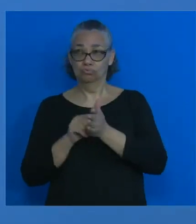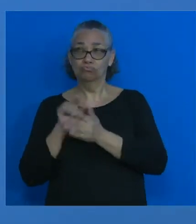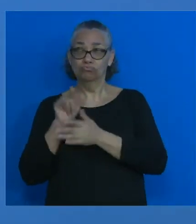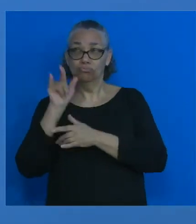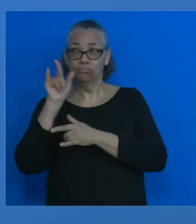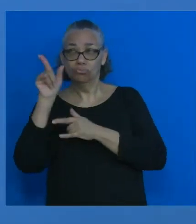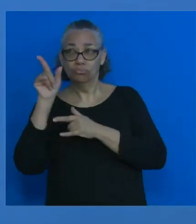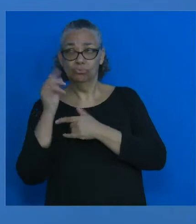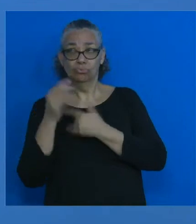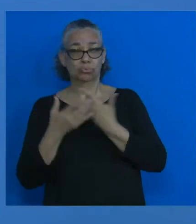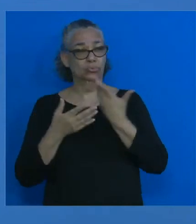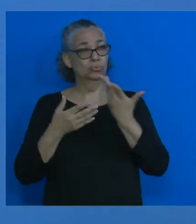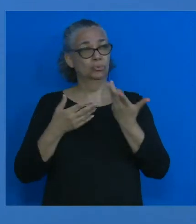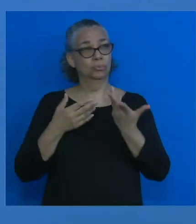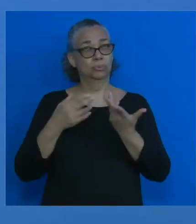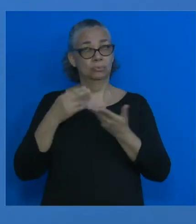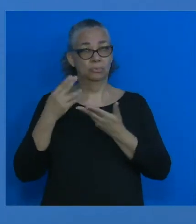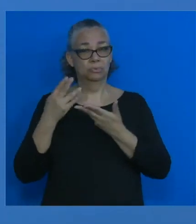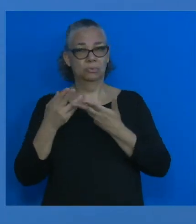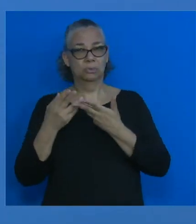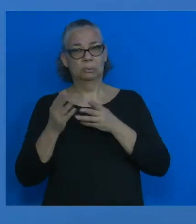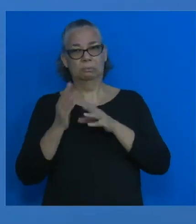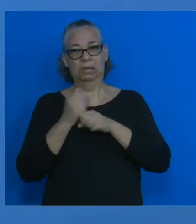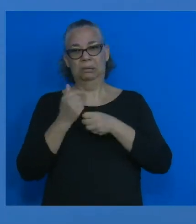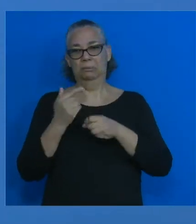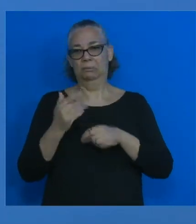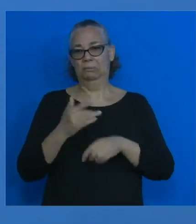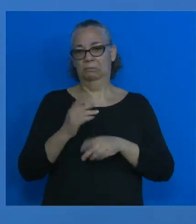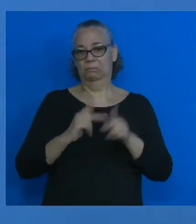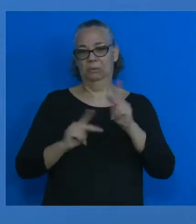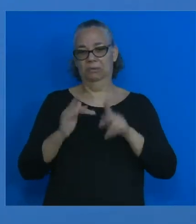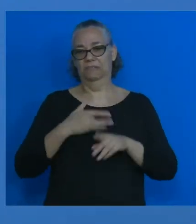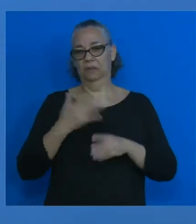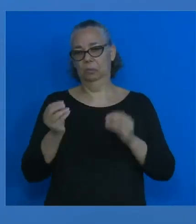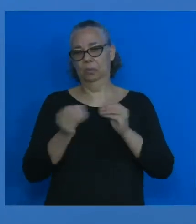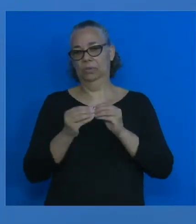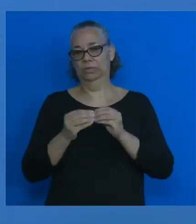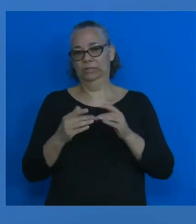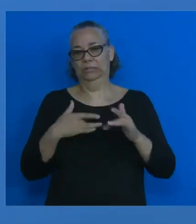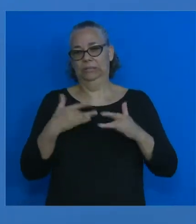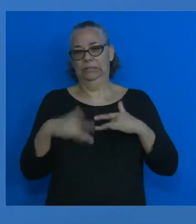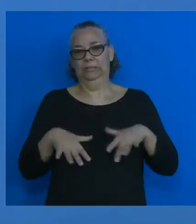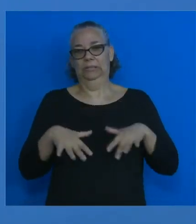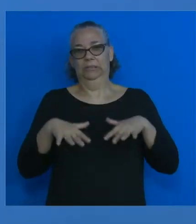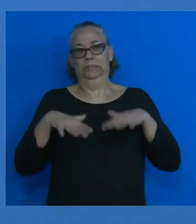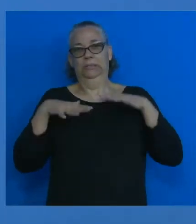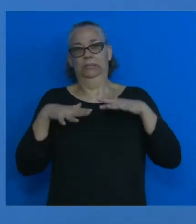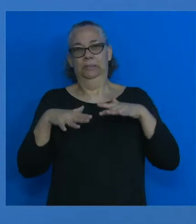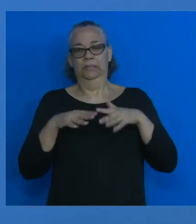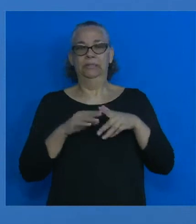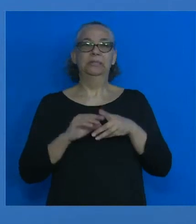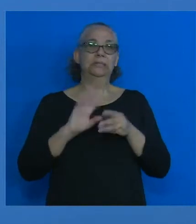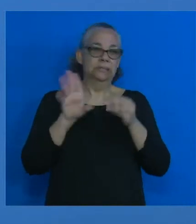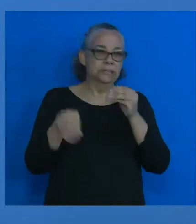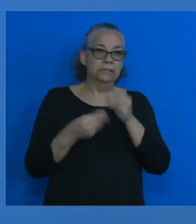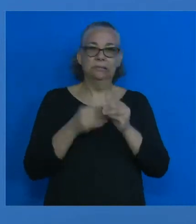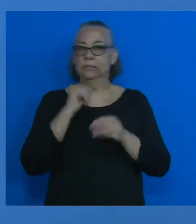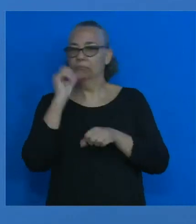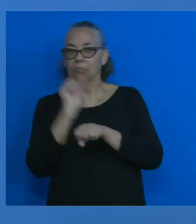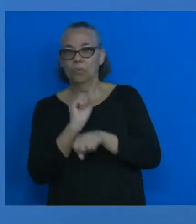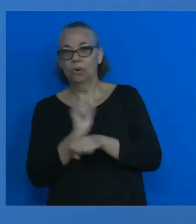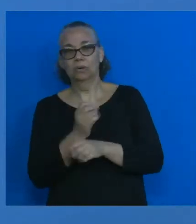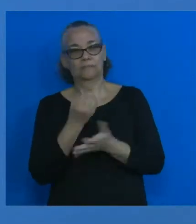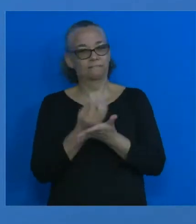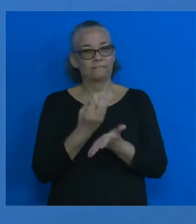cause persons to naturally feel more anxious. This, combined with the backdrop of people being unemployed and financial